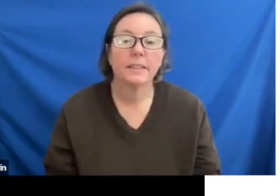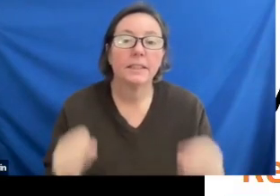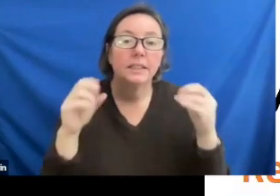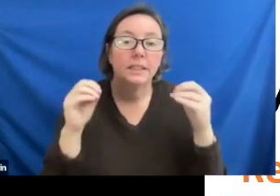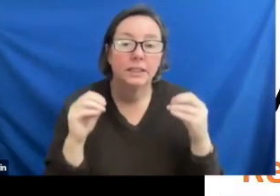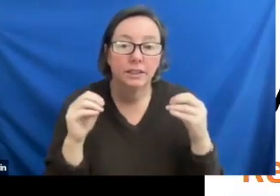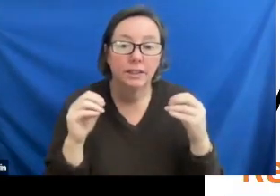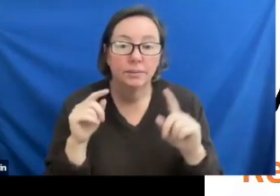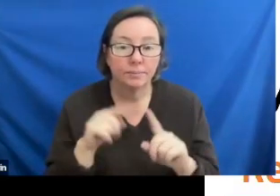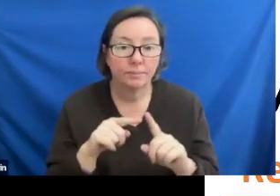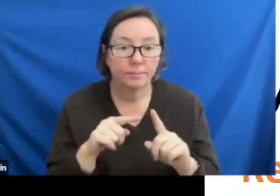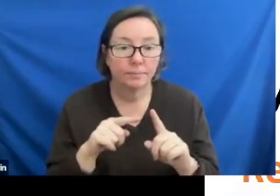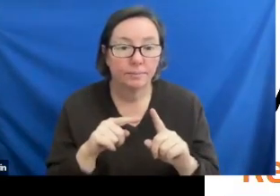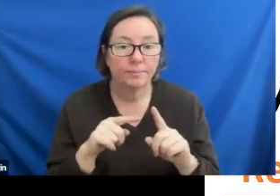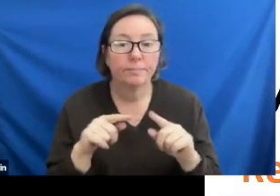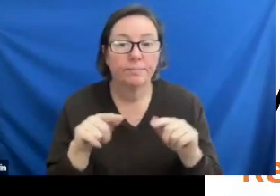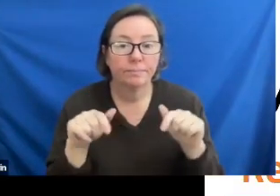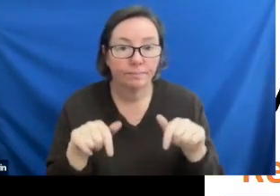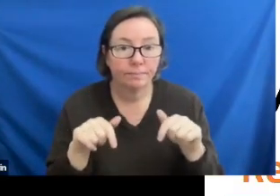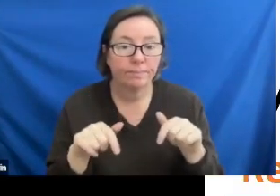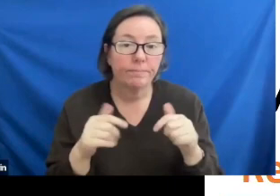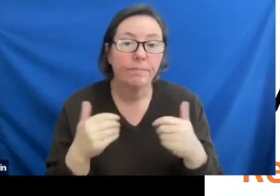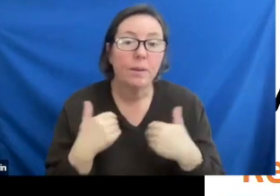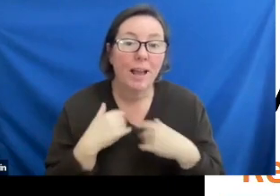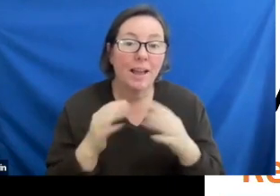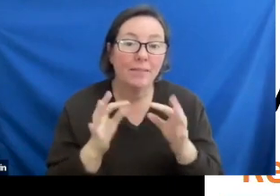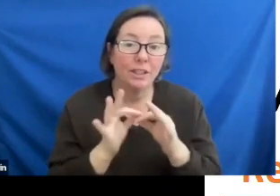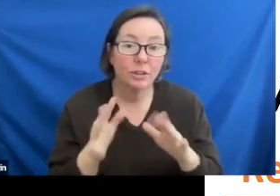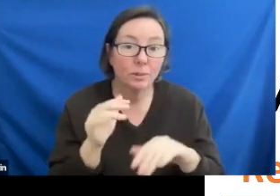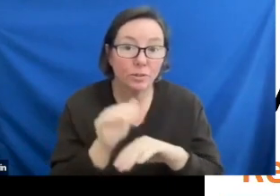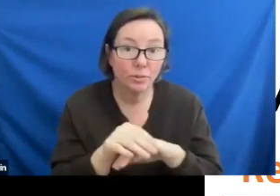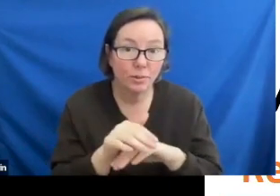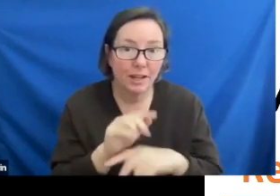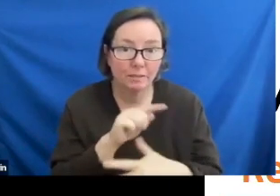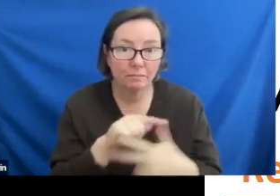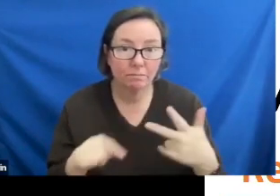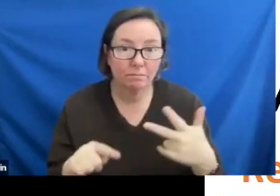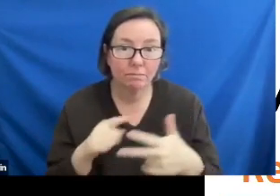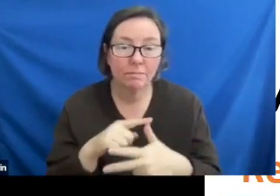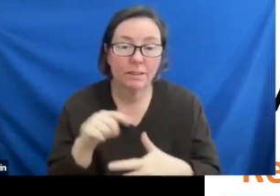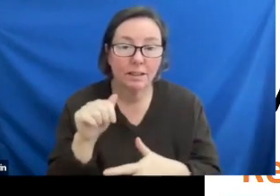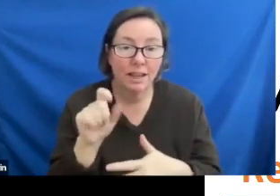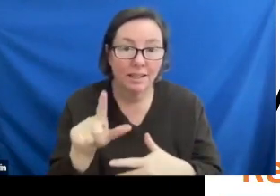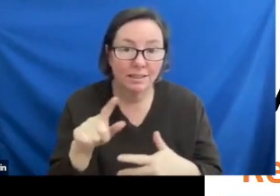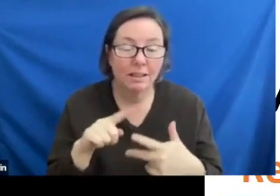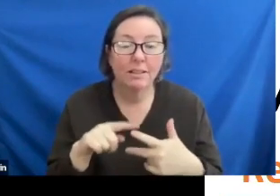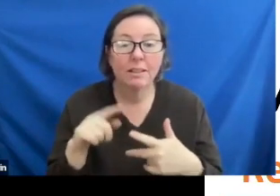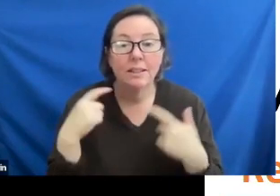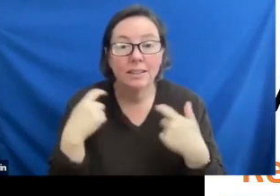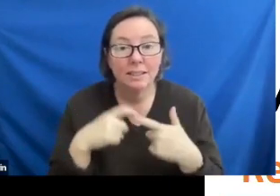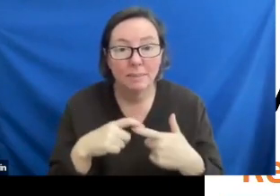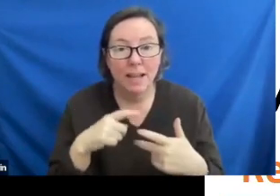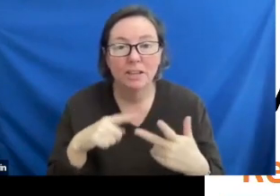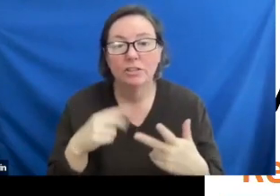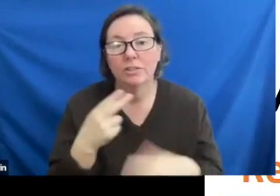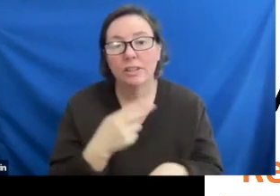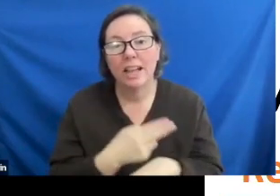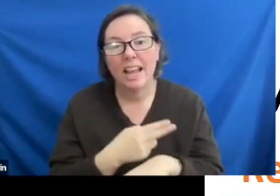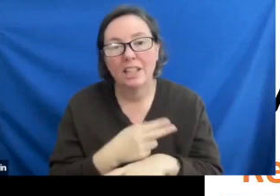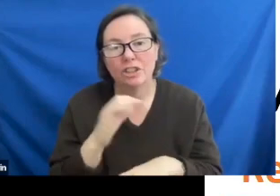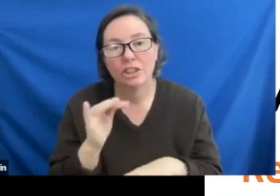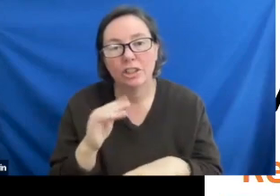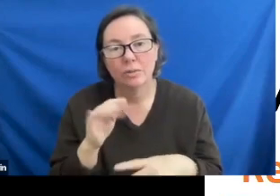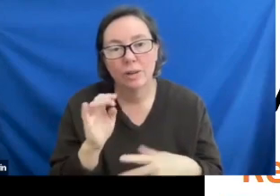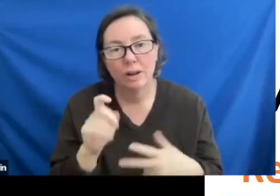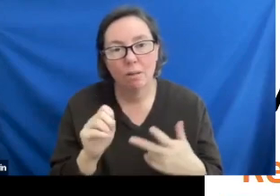So we are offering interpretation in Spanish, Haitian Creole, and ASL tonight.